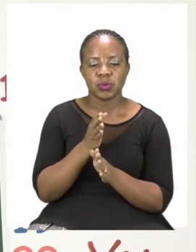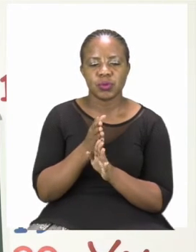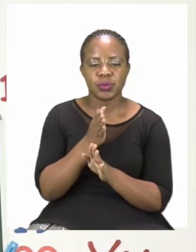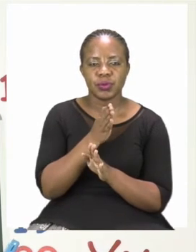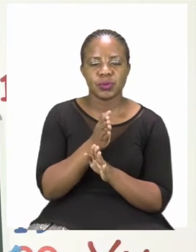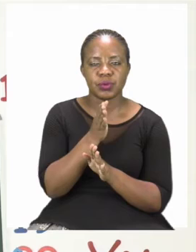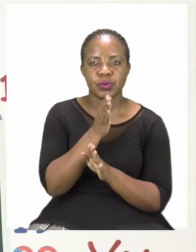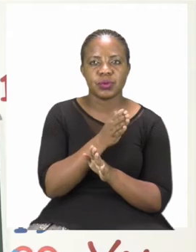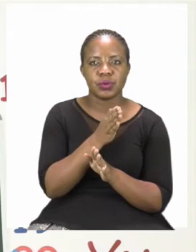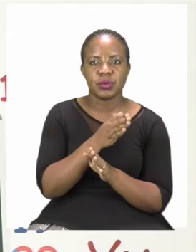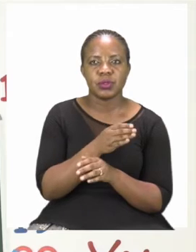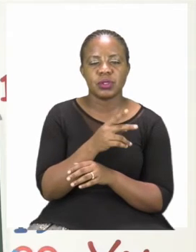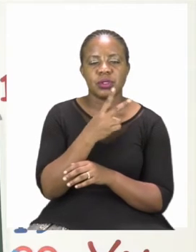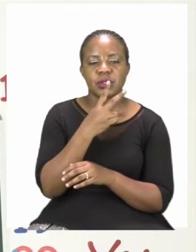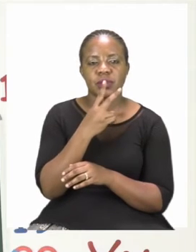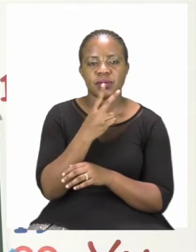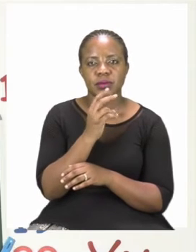Enjoy!